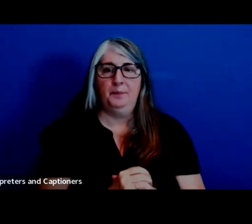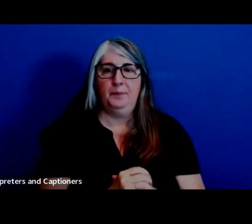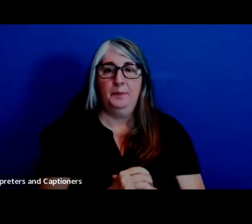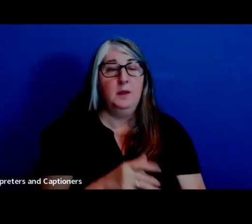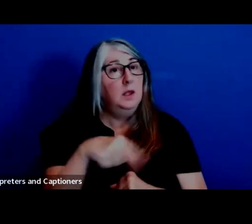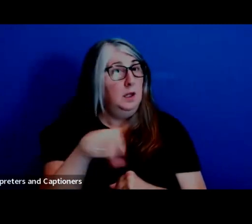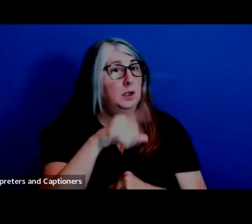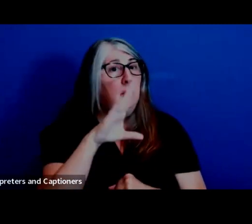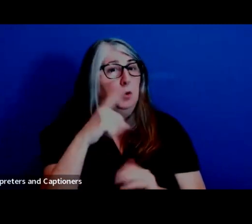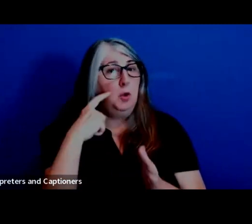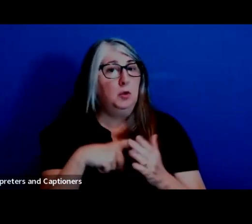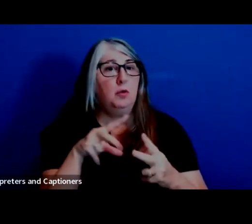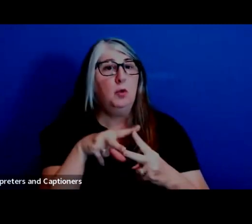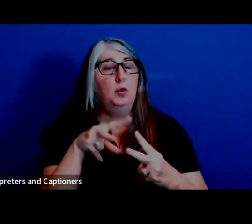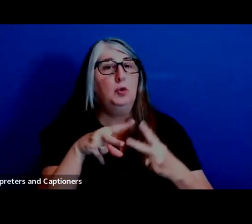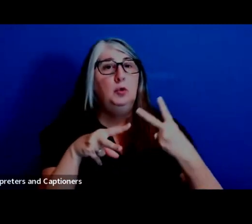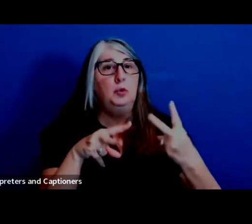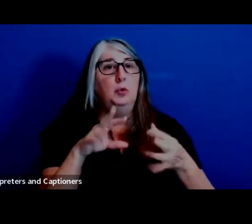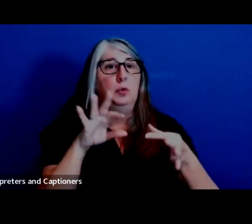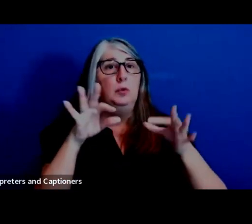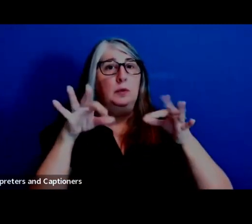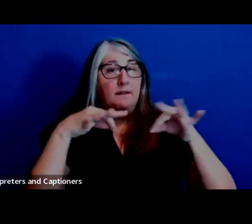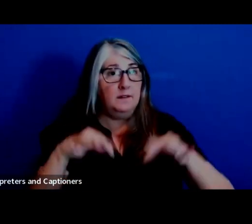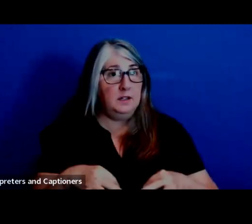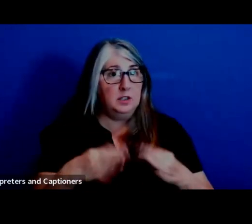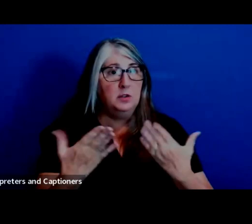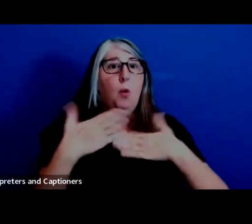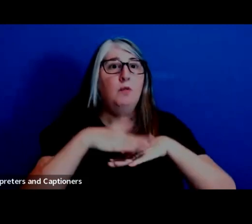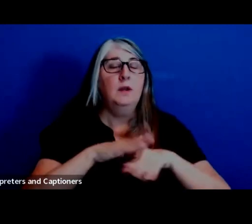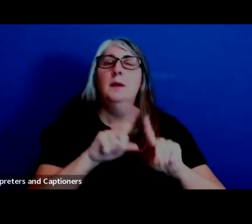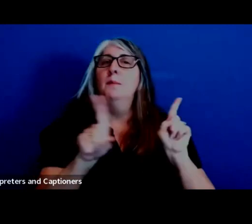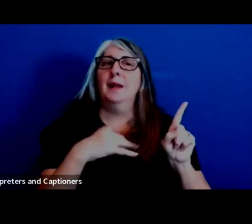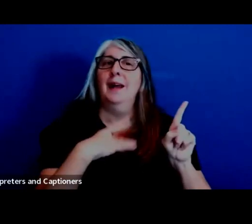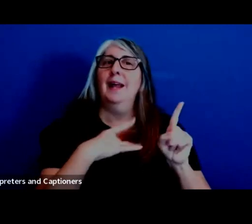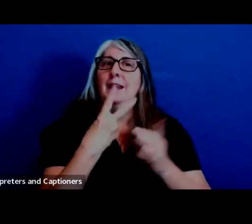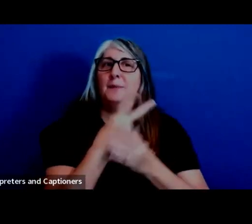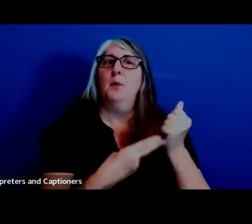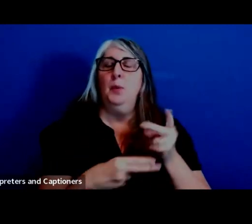you'll notice those two definitions, what they have some overlap. I like that both of them